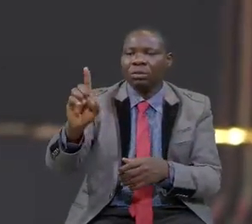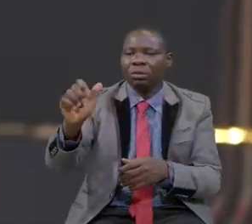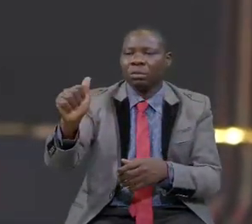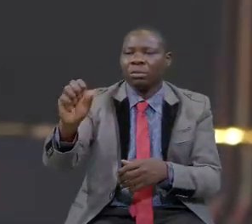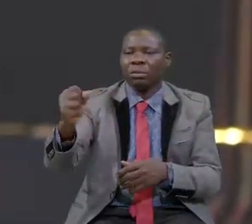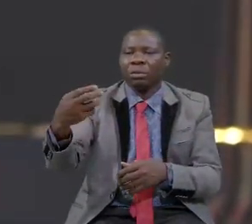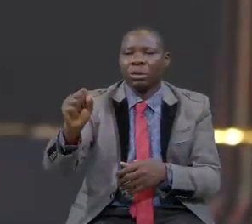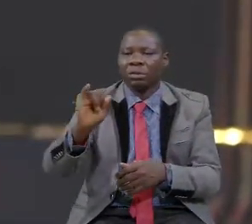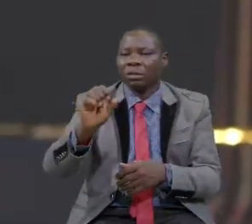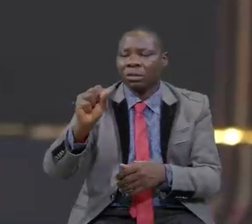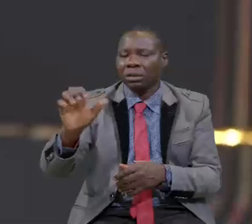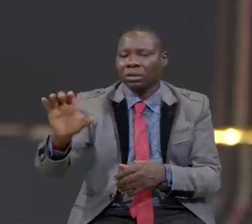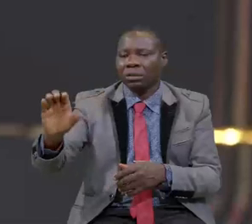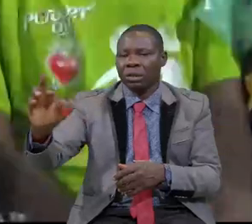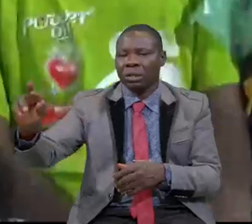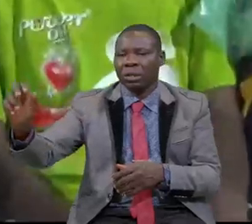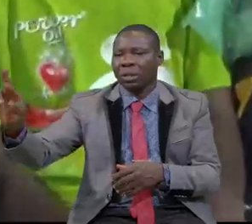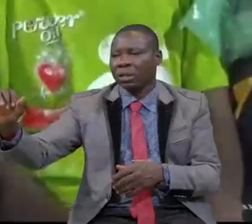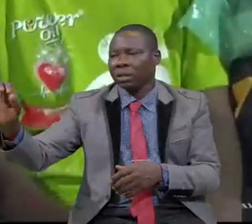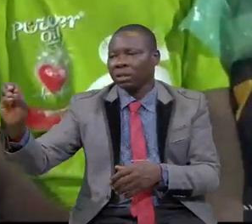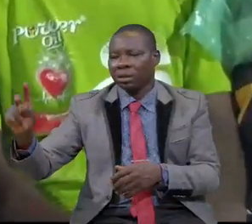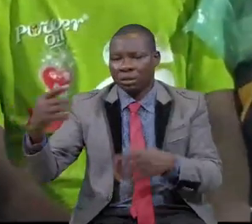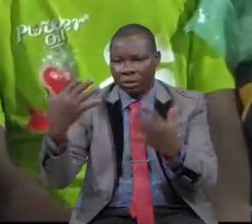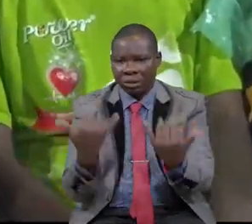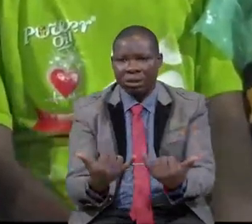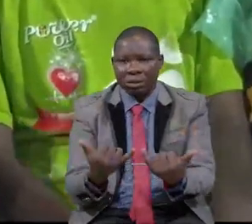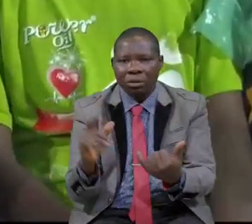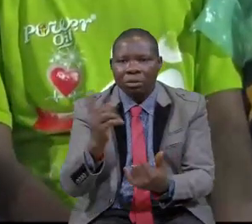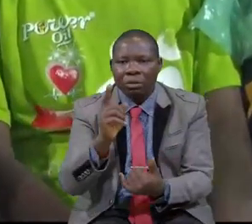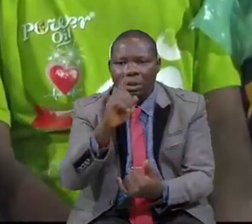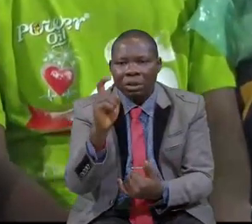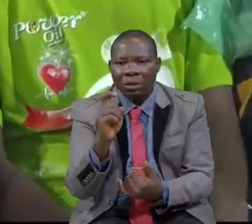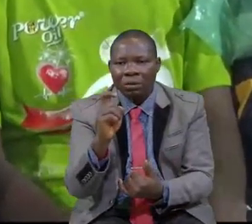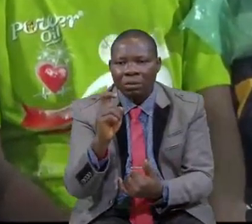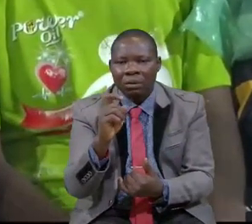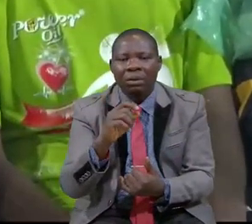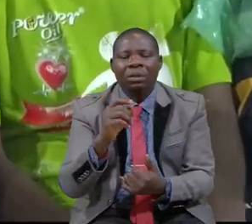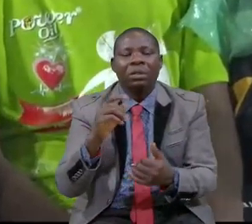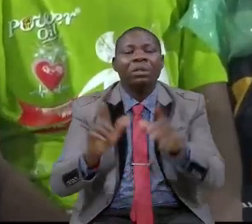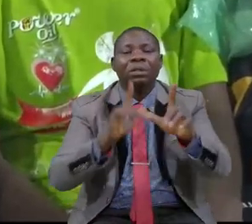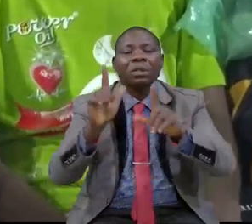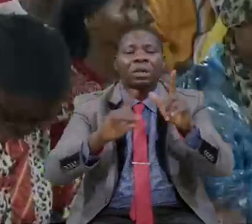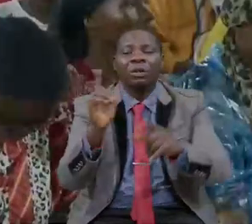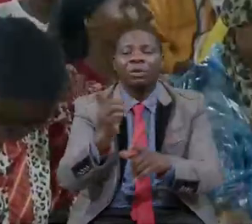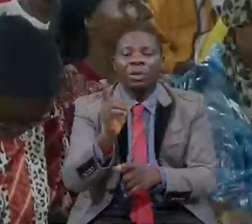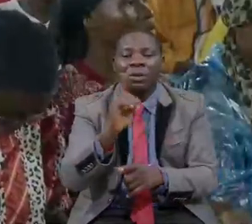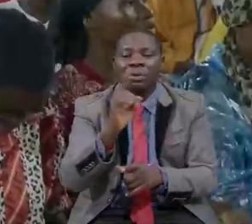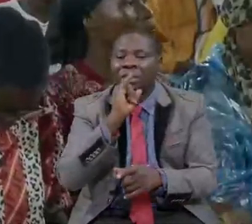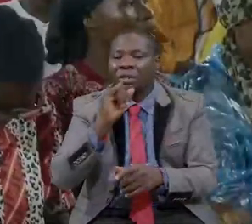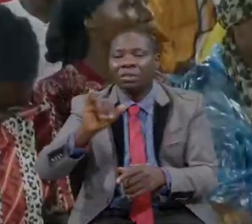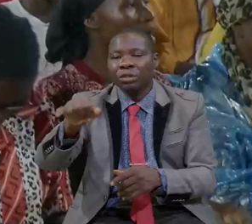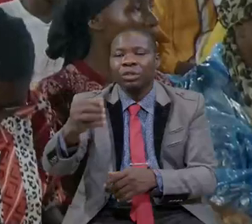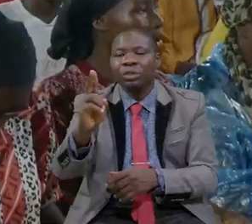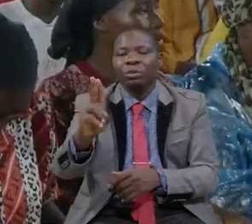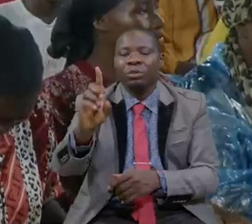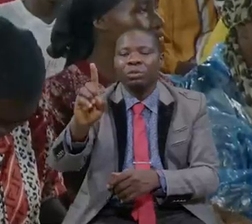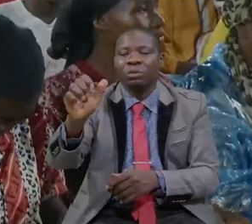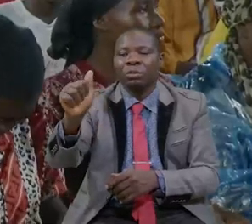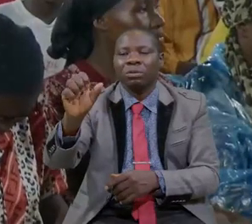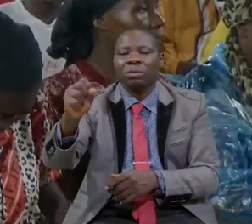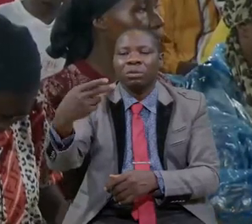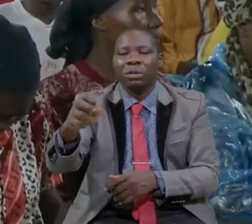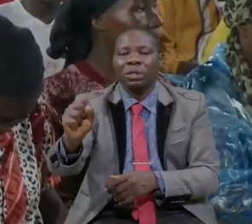I say, where is Judas Iscariot now? Say it aloud. Where is Judas Iscariot now? He left